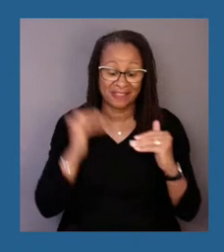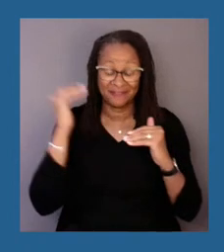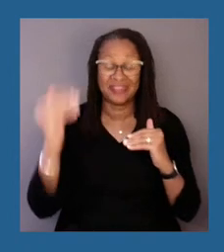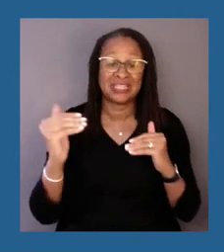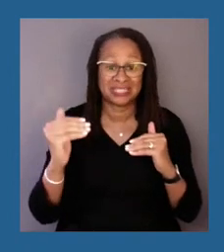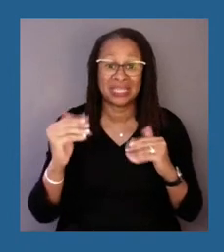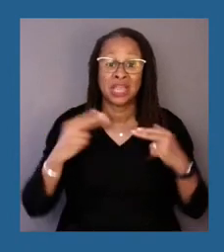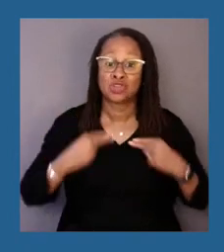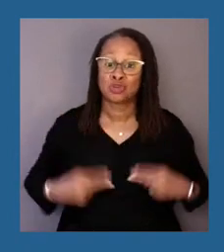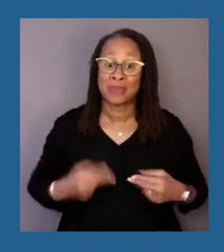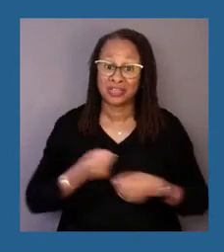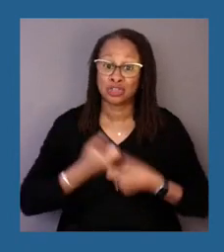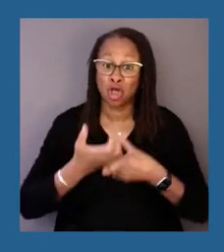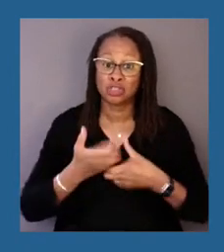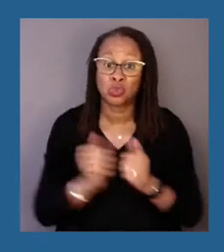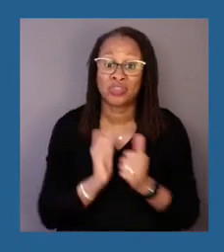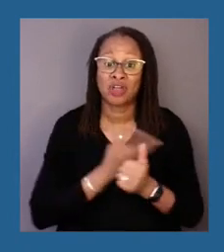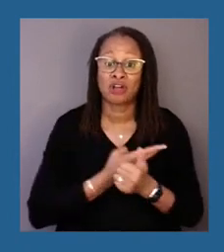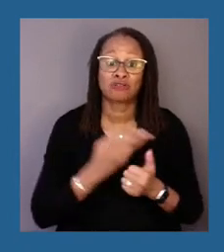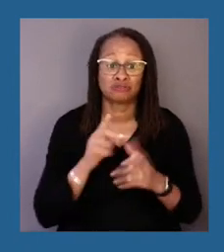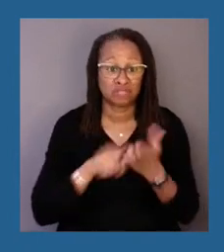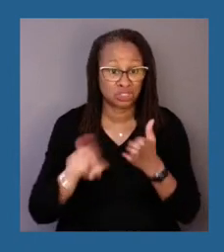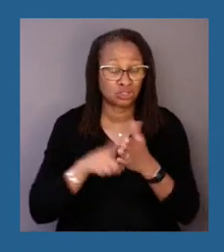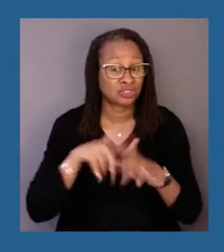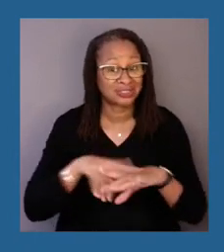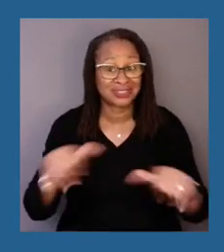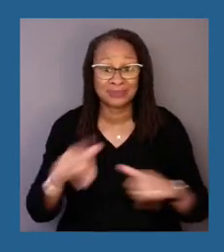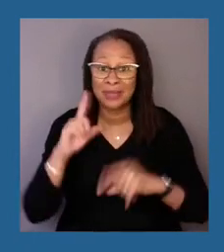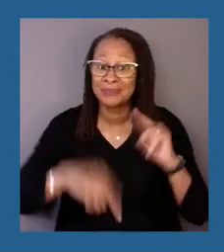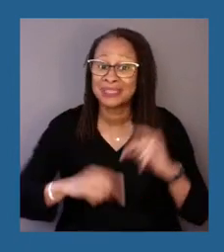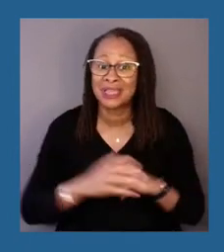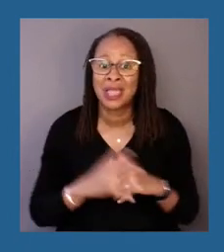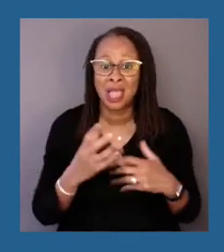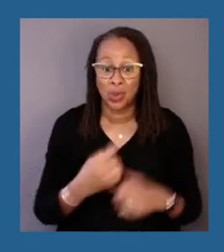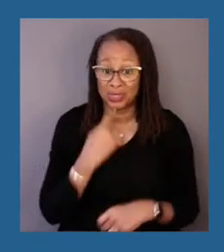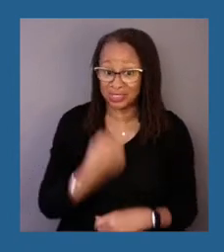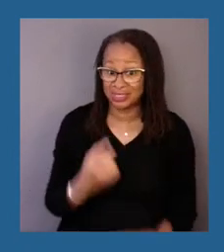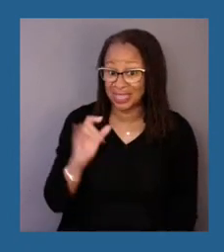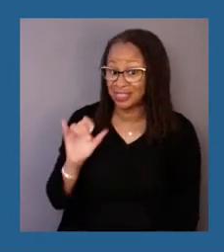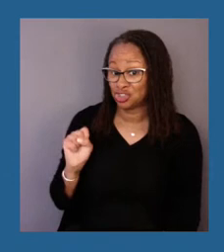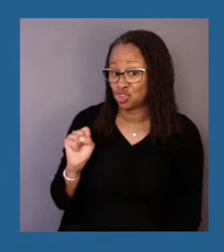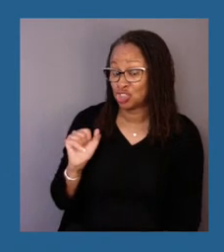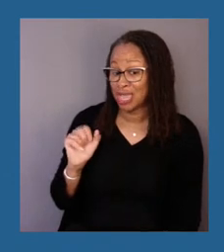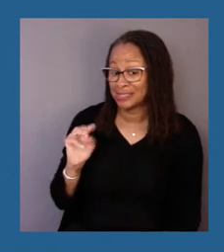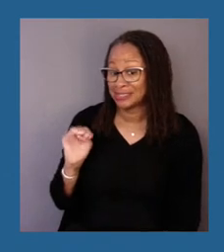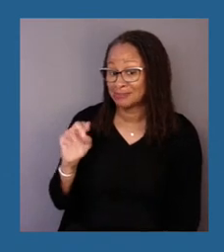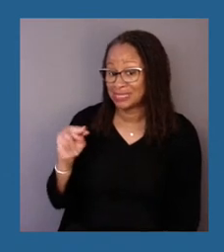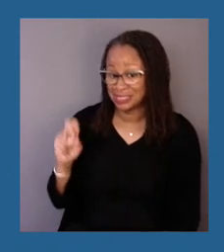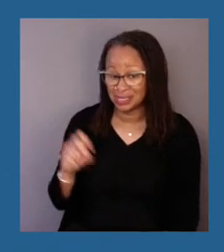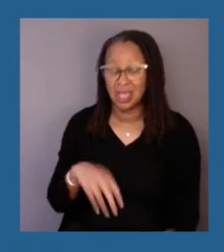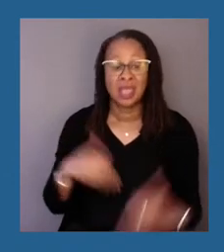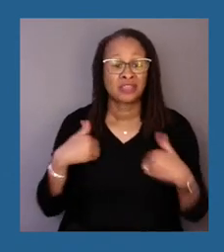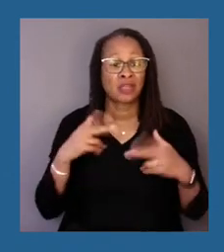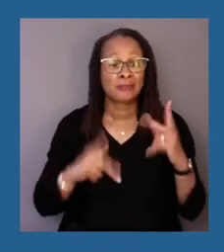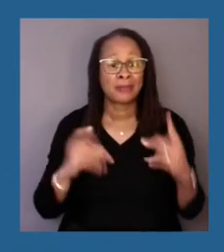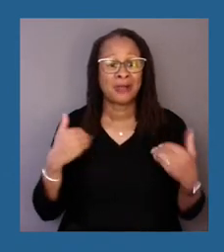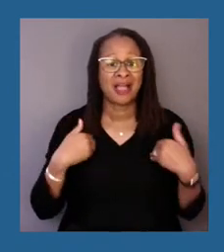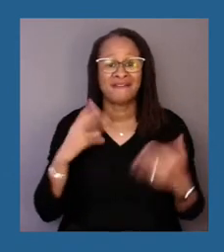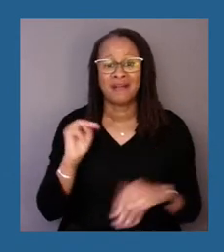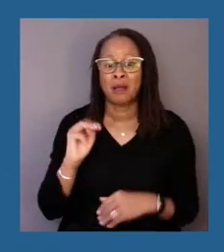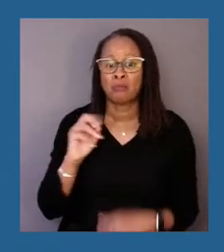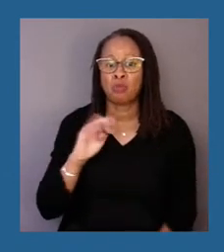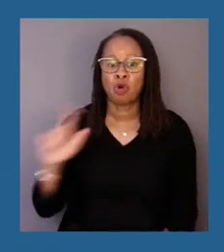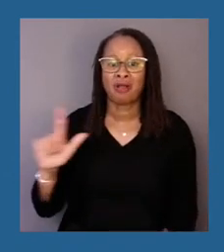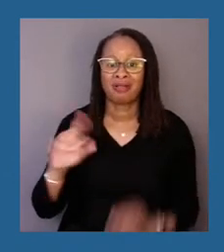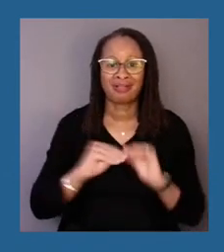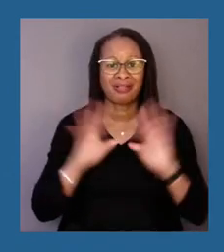with our research. And so I wanted to say to you, Jasmine, that young people have a moral clarity about business